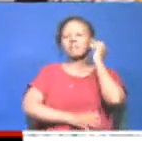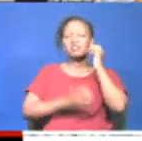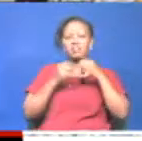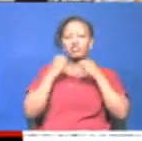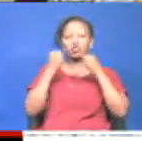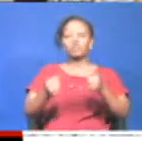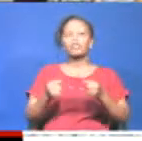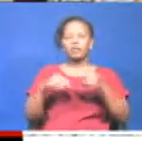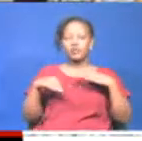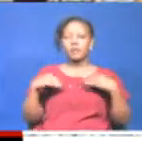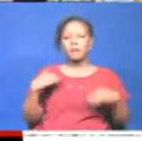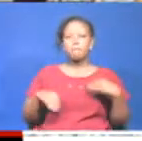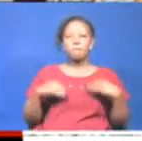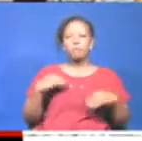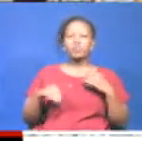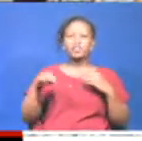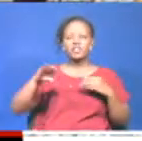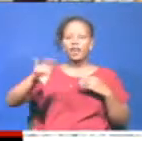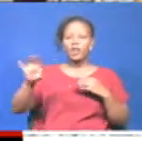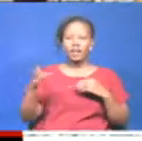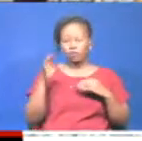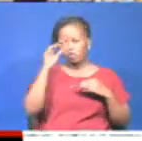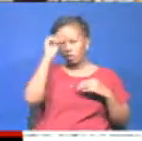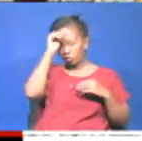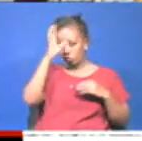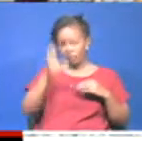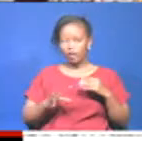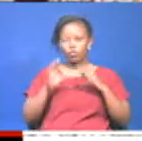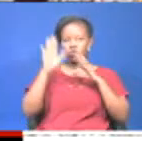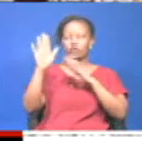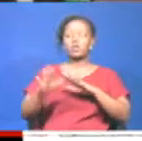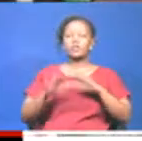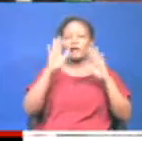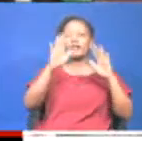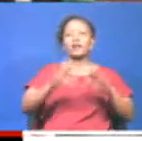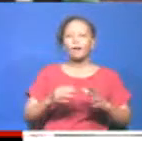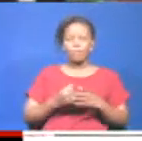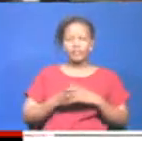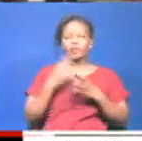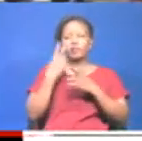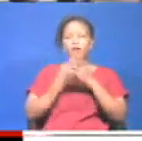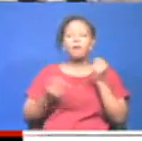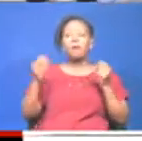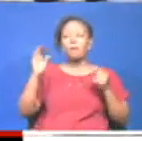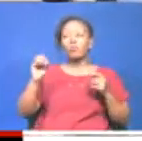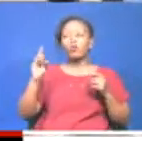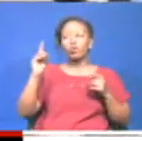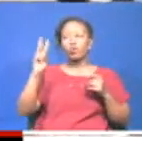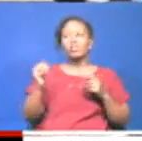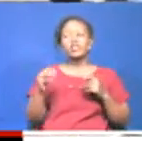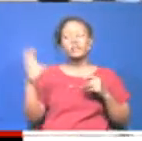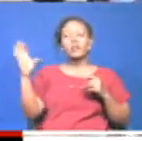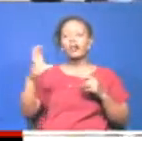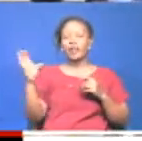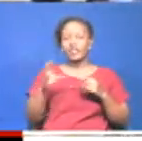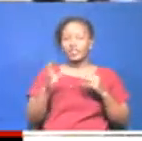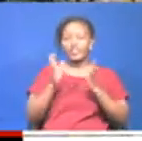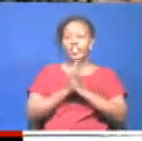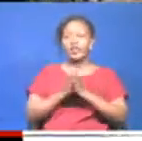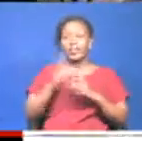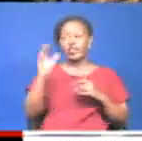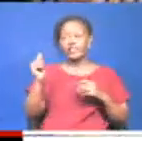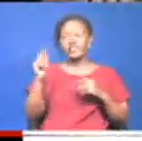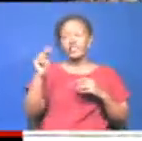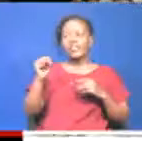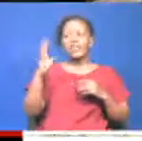Busia County gubernatorial campaigns. Both ODM gubernatorial candidate Paul Otuoma and his Amani National Congress